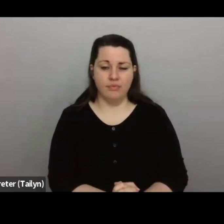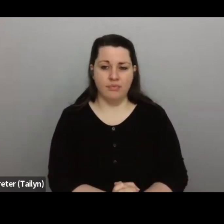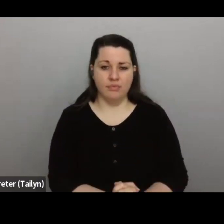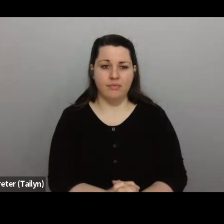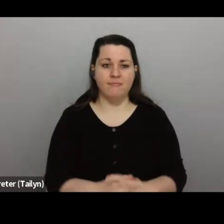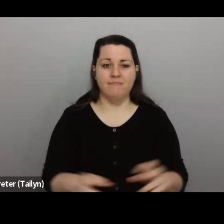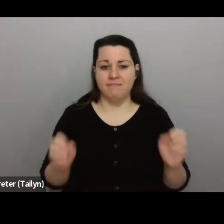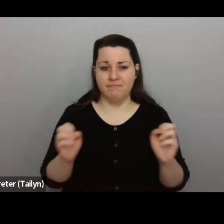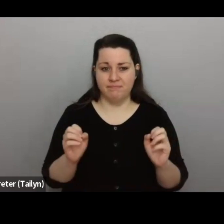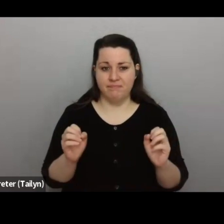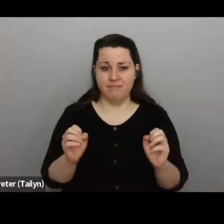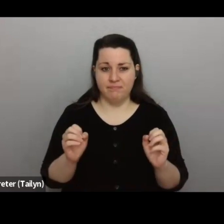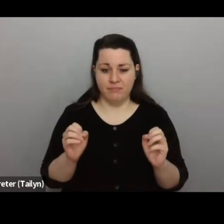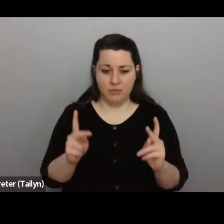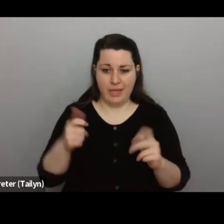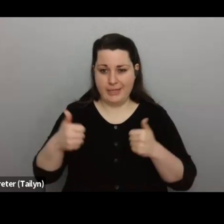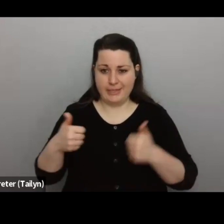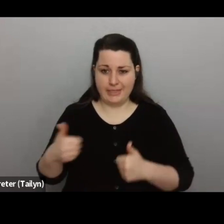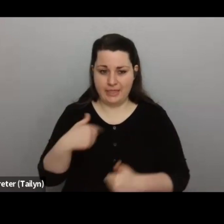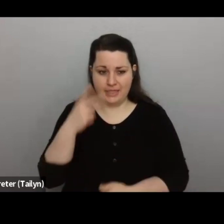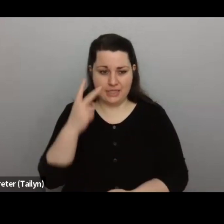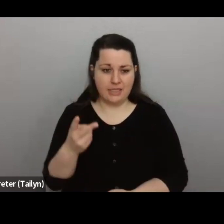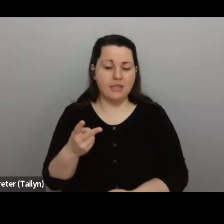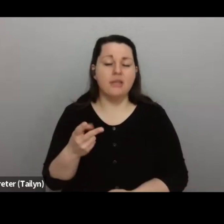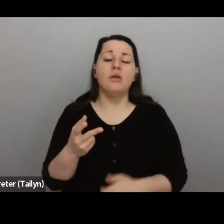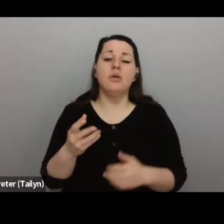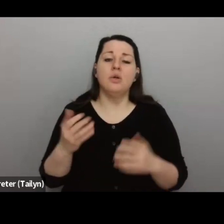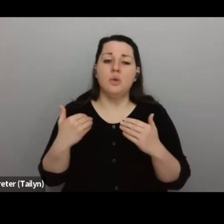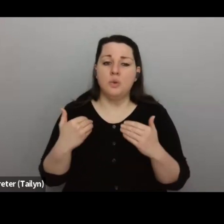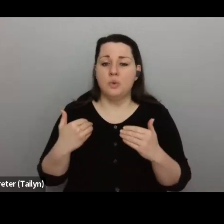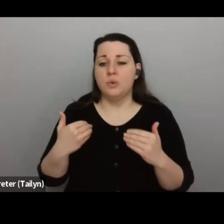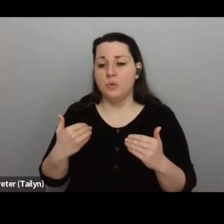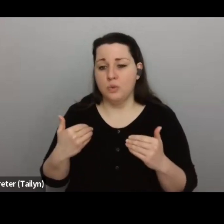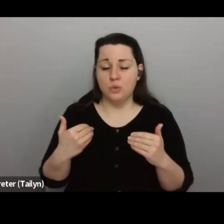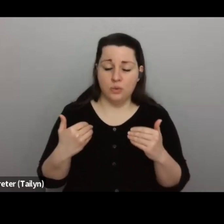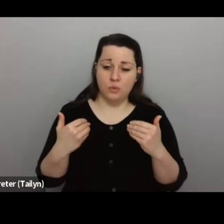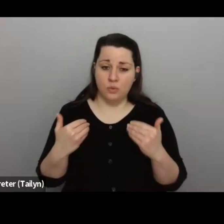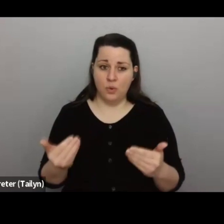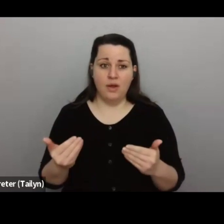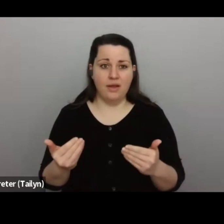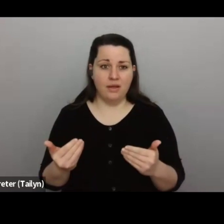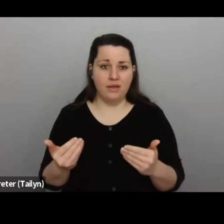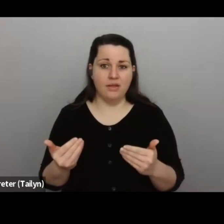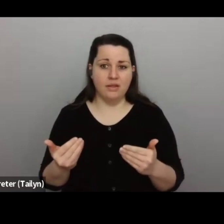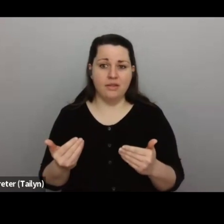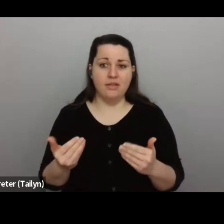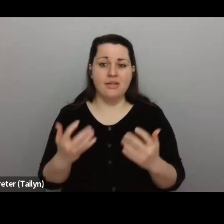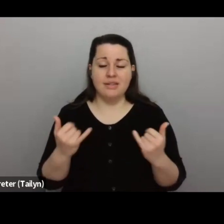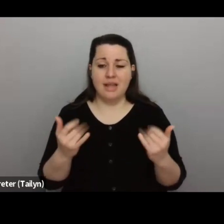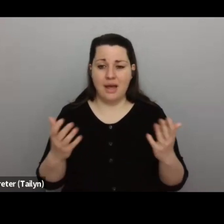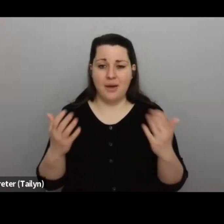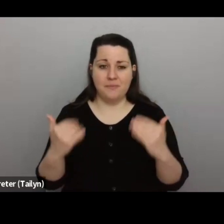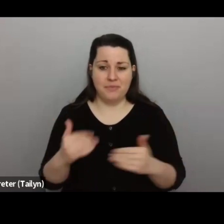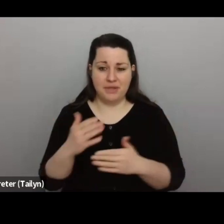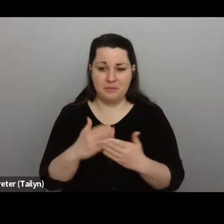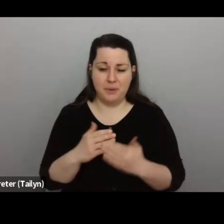All right, with several thumbs ups, then we will start with going to the next part of